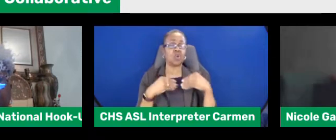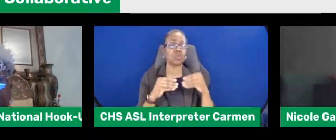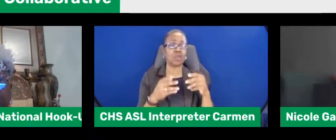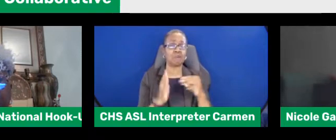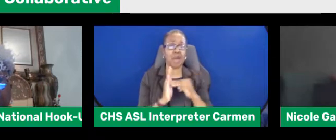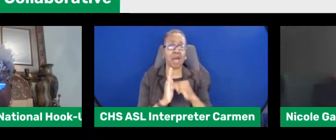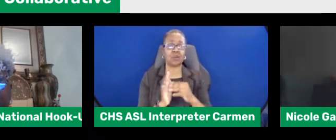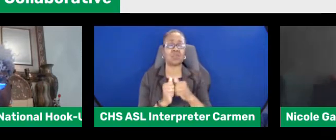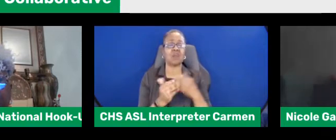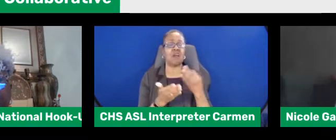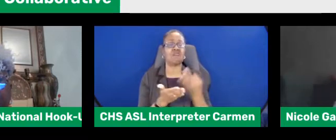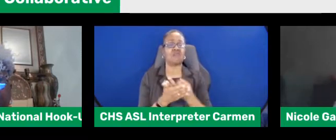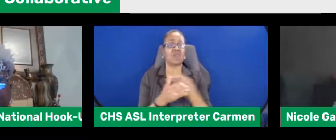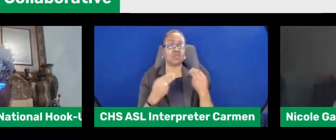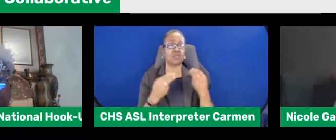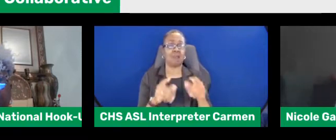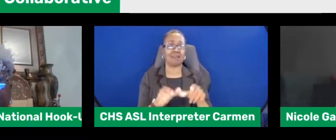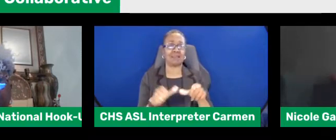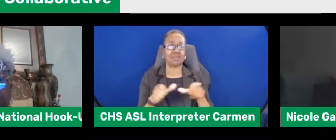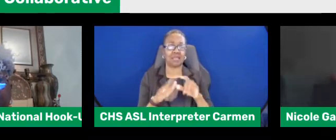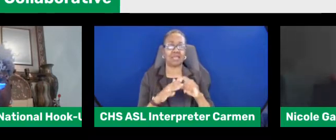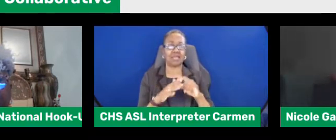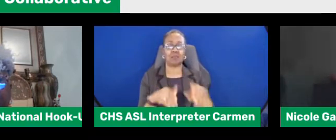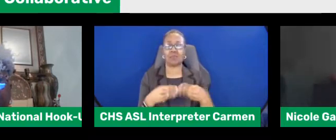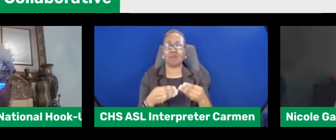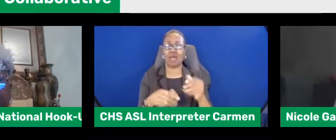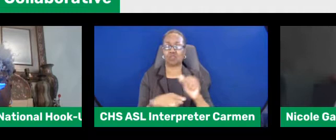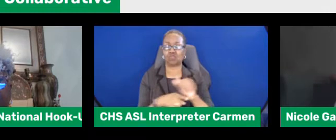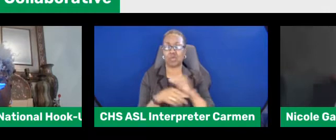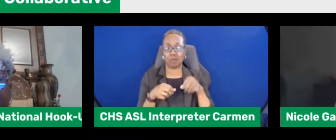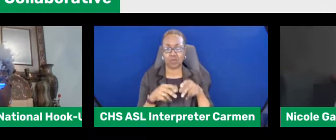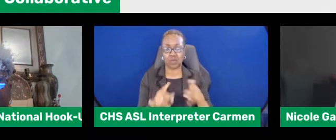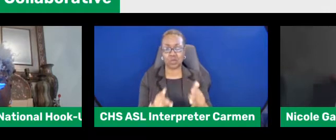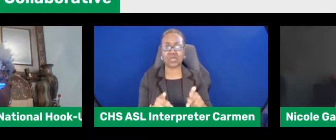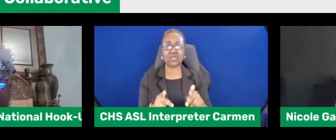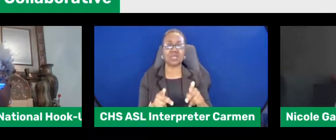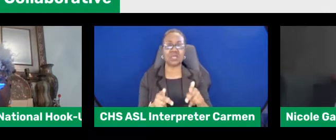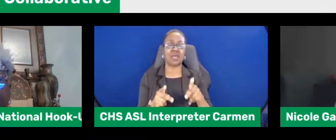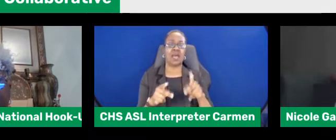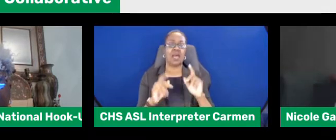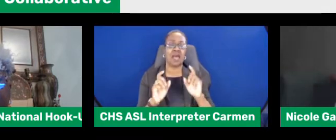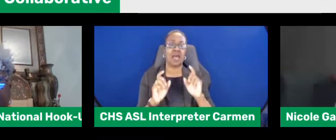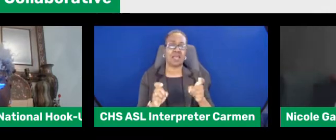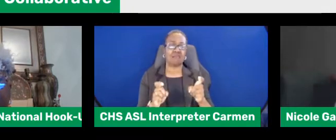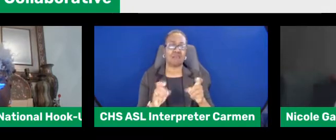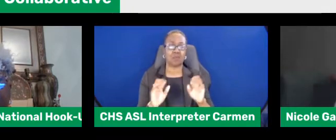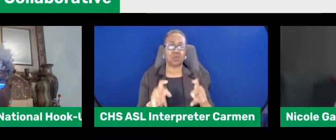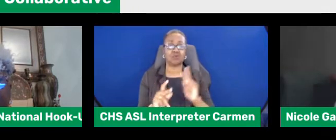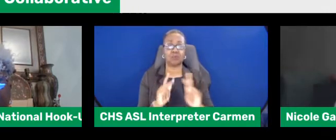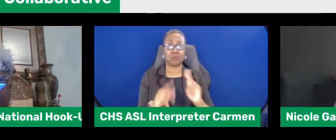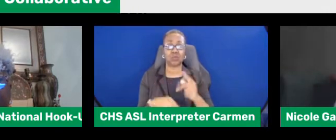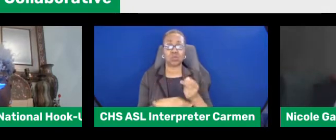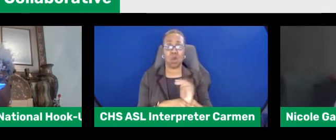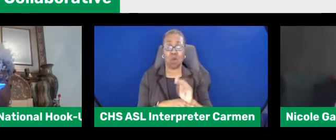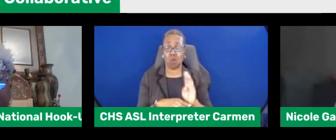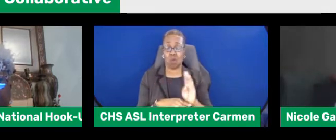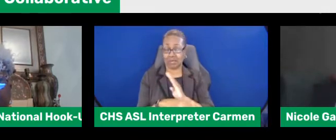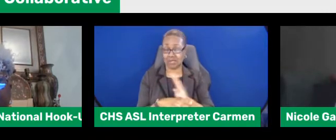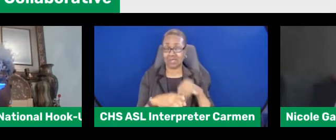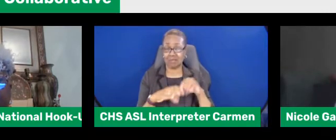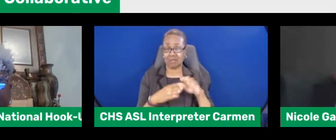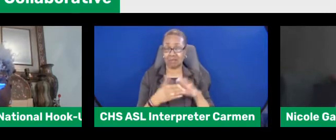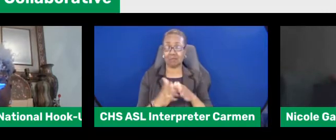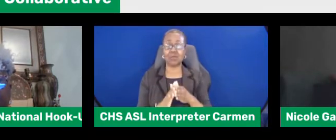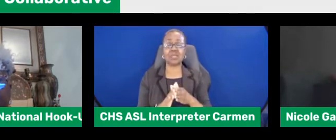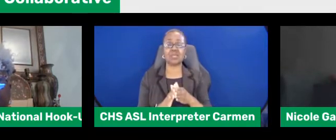going to provide a lot of training opportunity, a lot of entrepreneurial opportunity for individuals within the community. We're